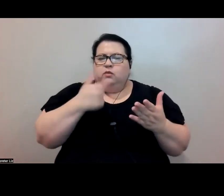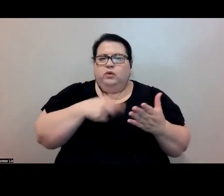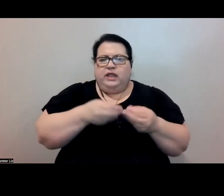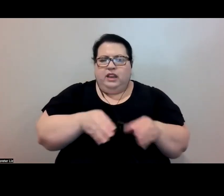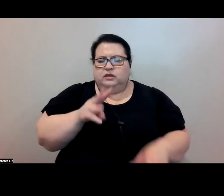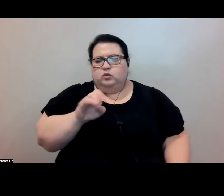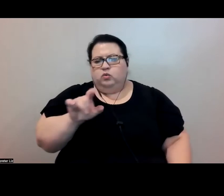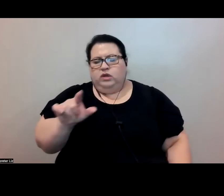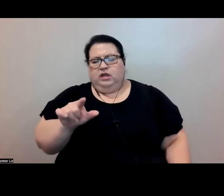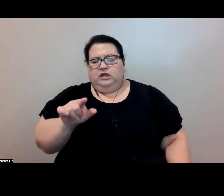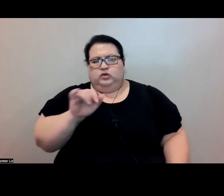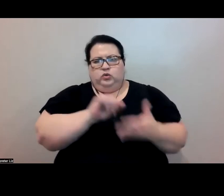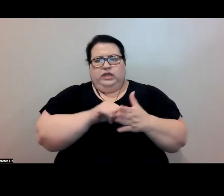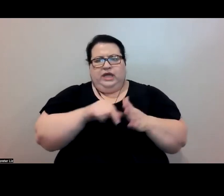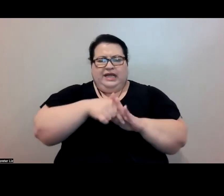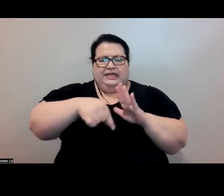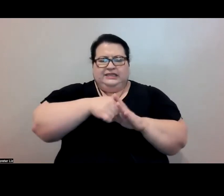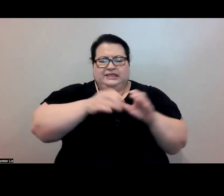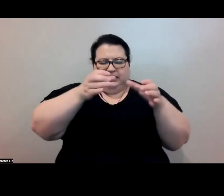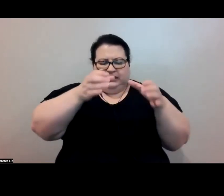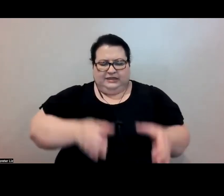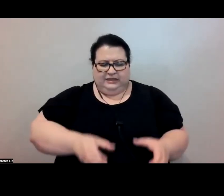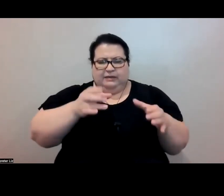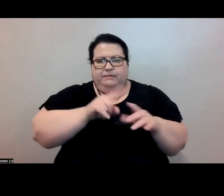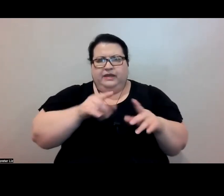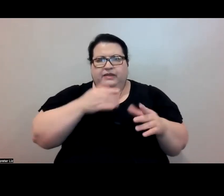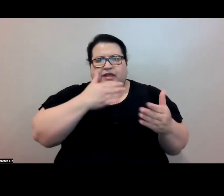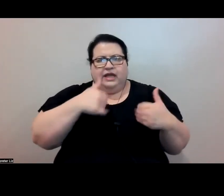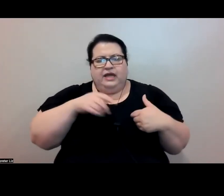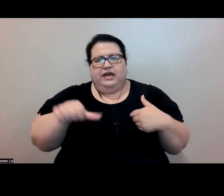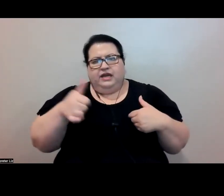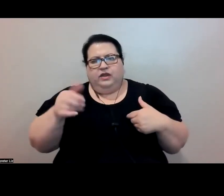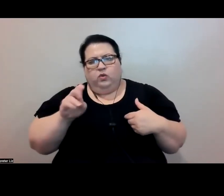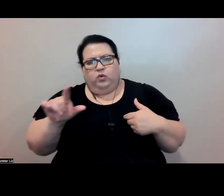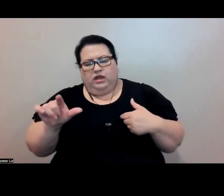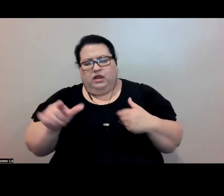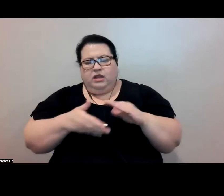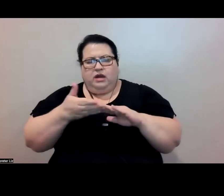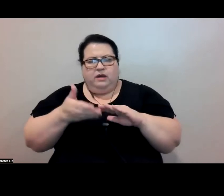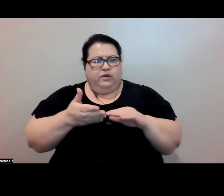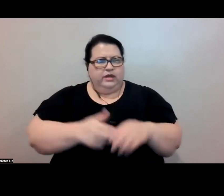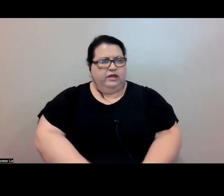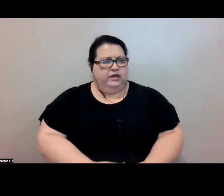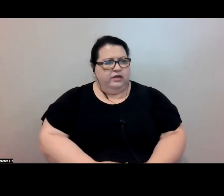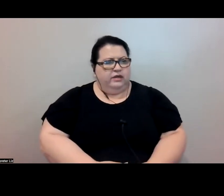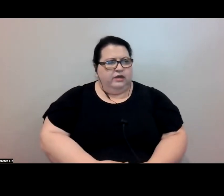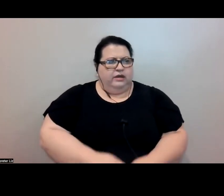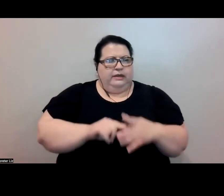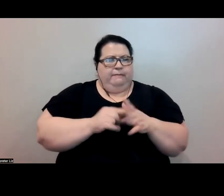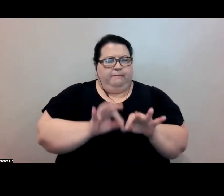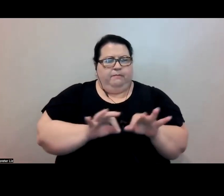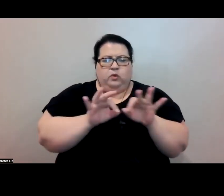to that clanging inside the casing, but thankfully we had another well that operated. The main thing